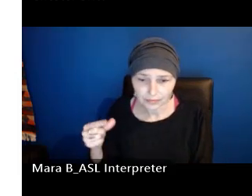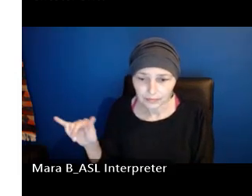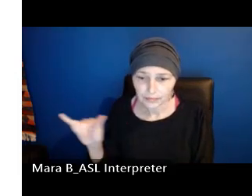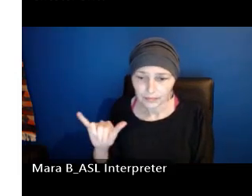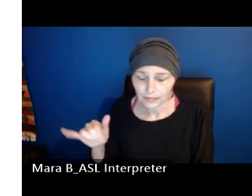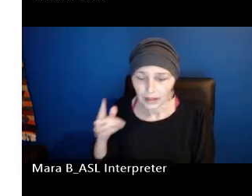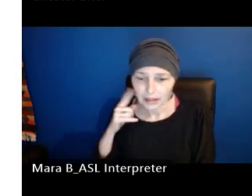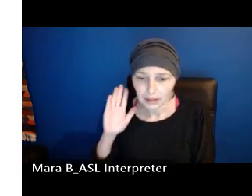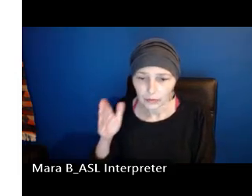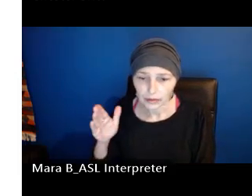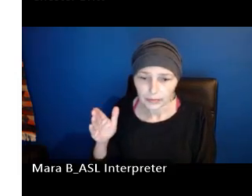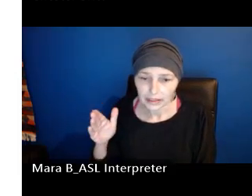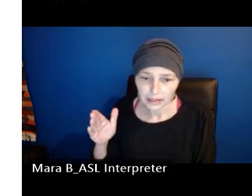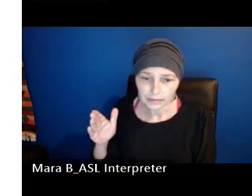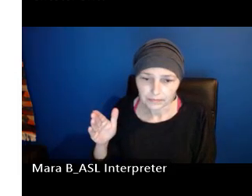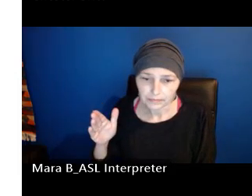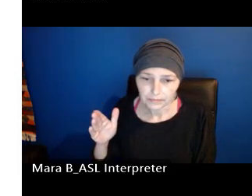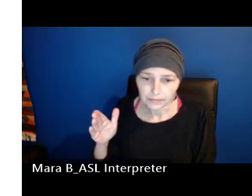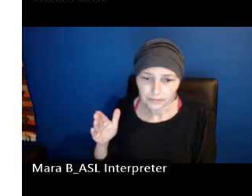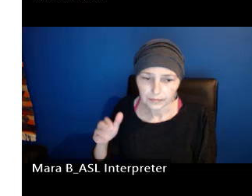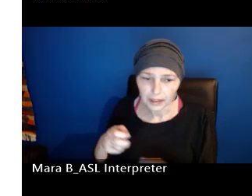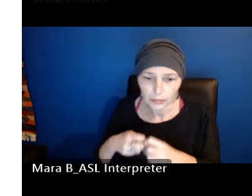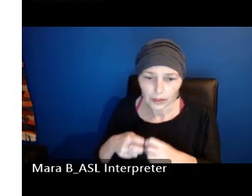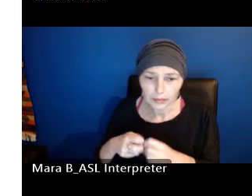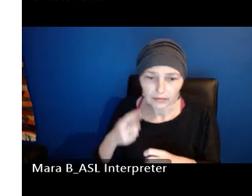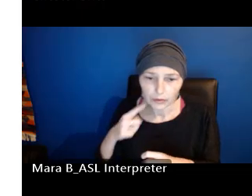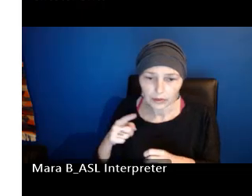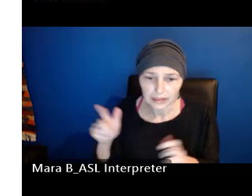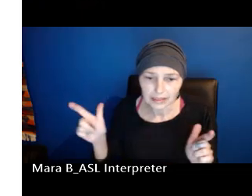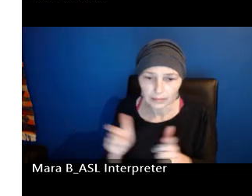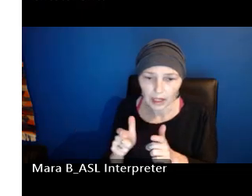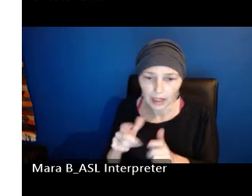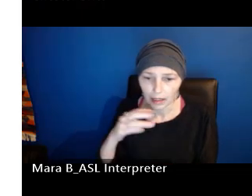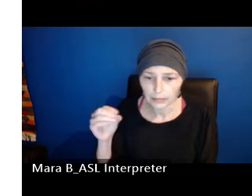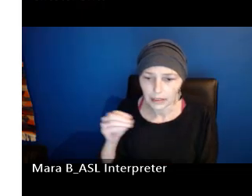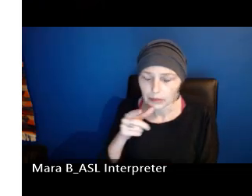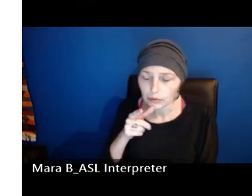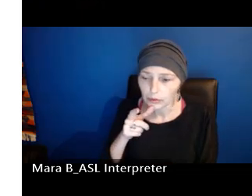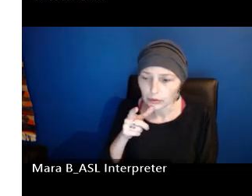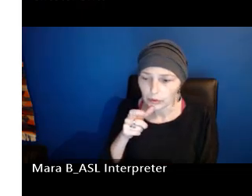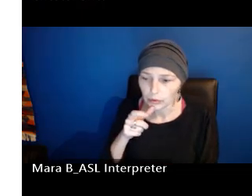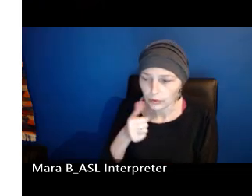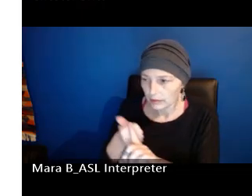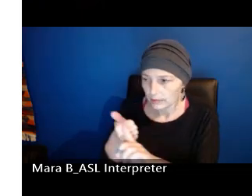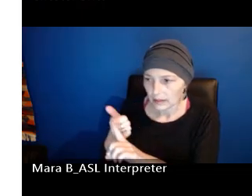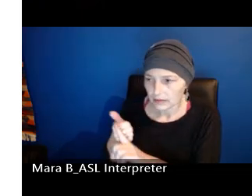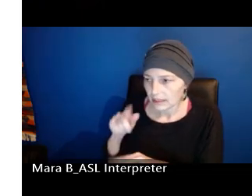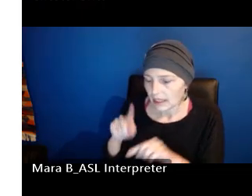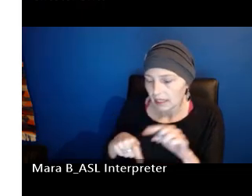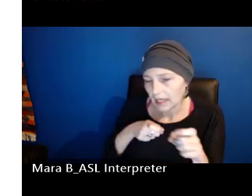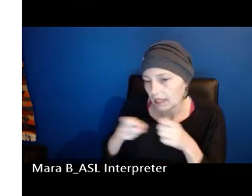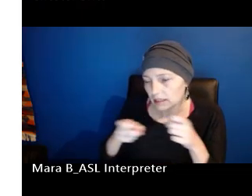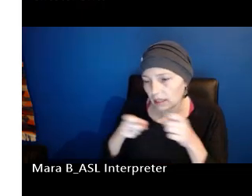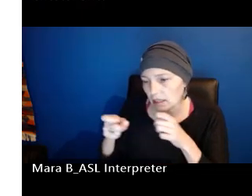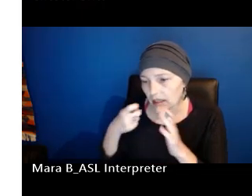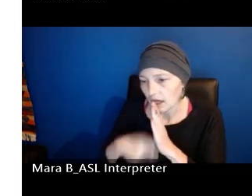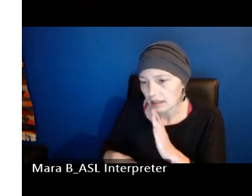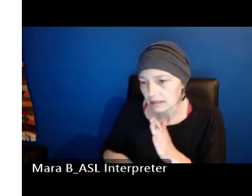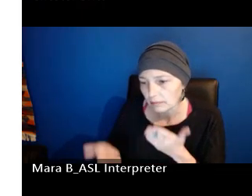smaller companies because they potentially won't be able to handle the costs and they'll need to move